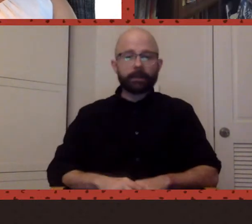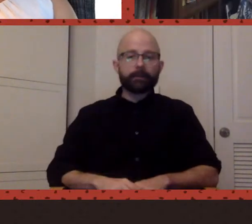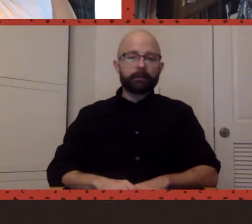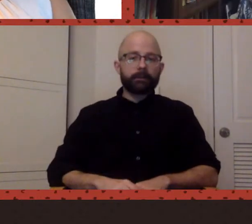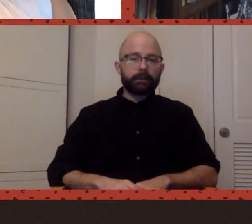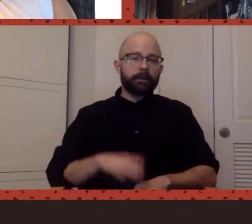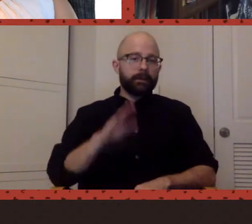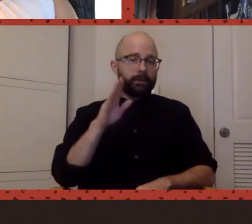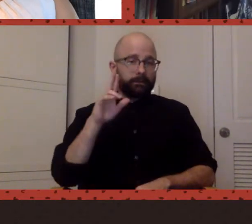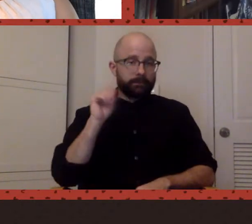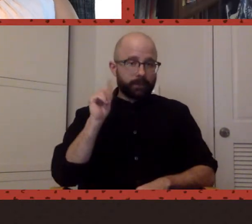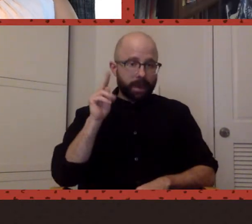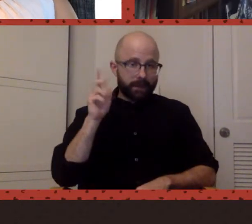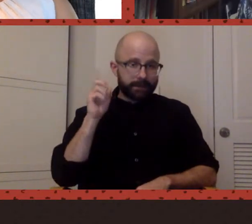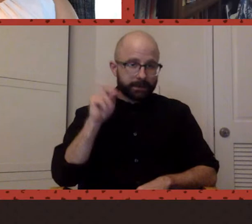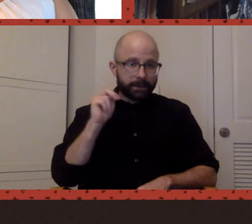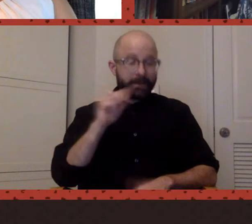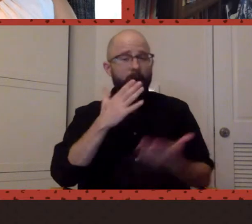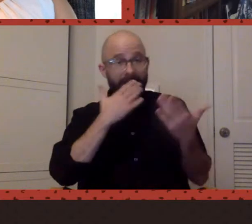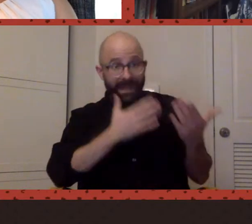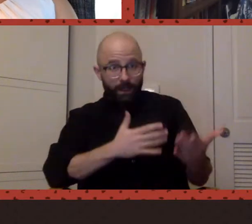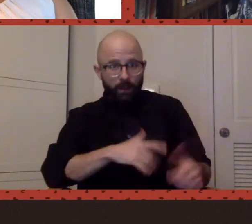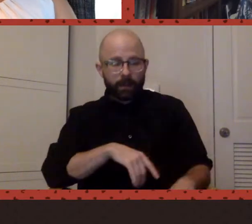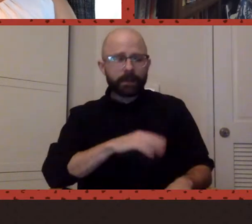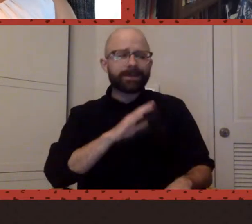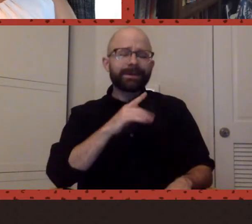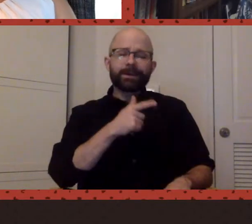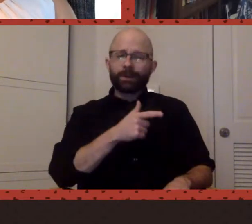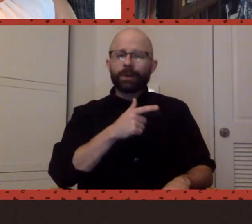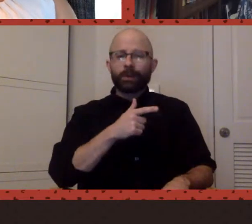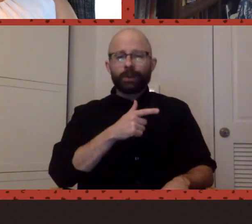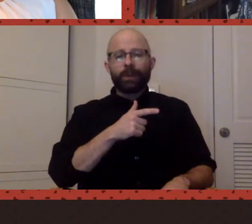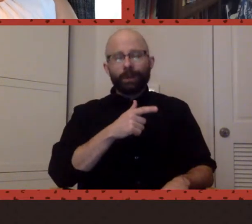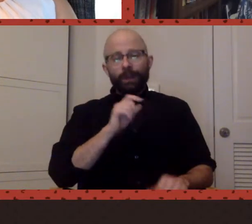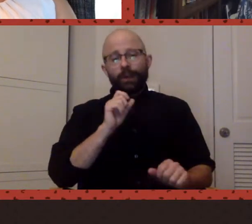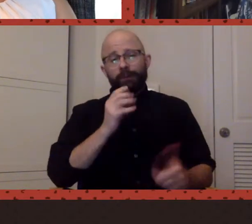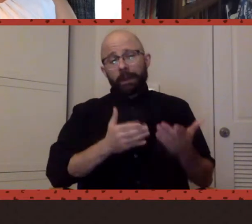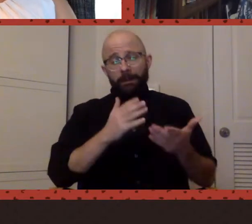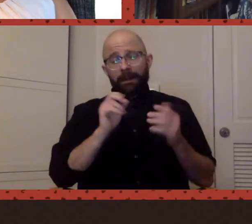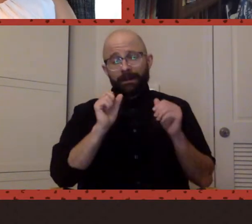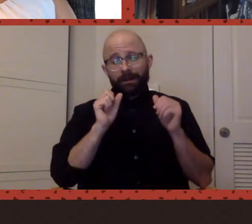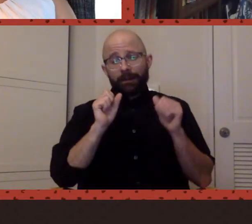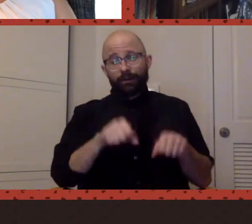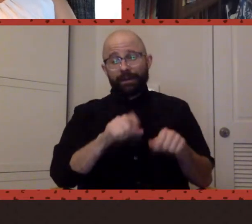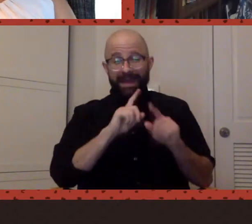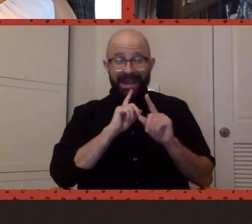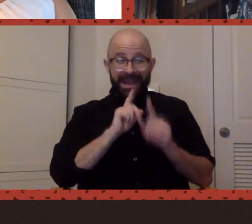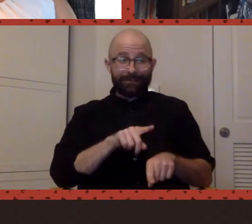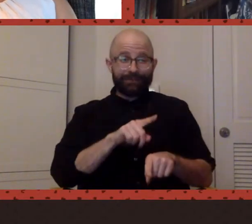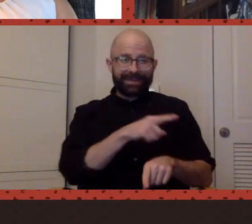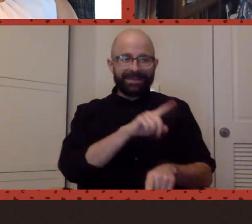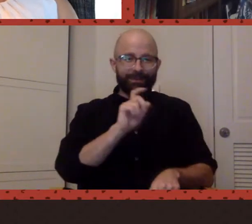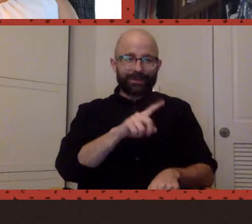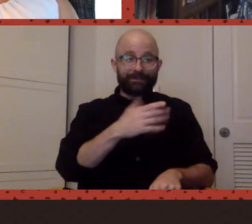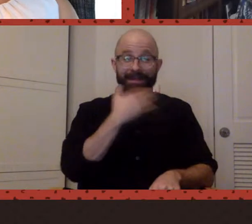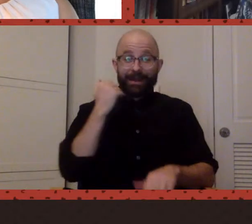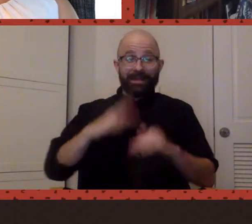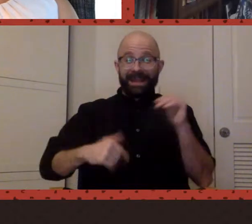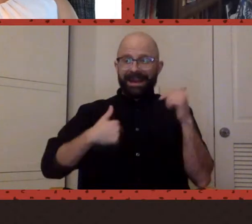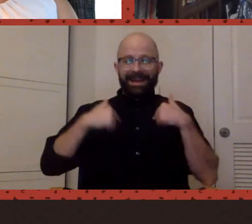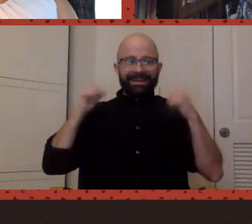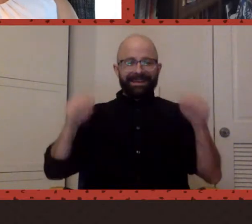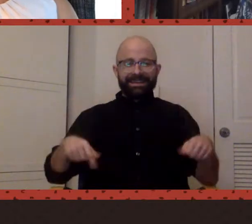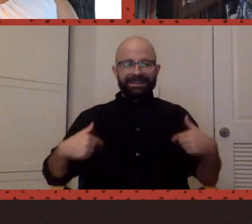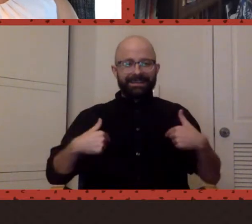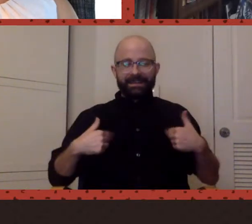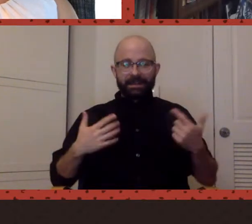mean, you could probably, I think you could probably answer this question better than I can. I